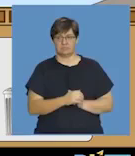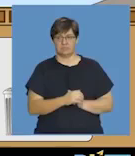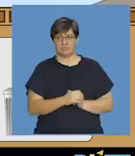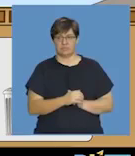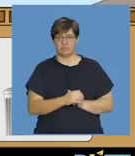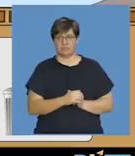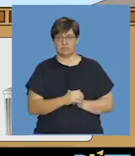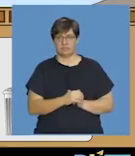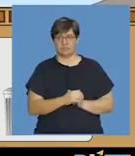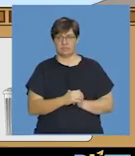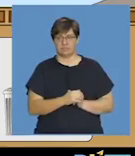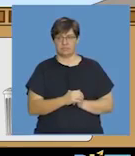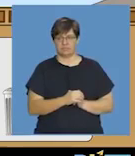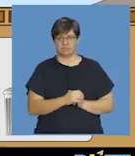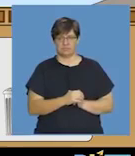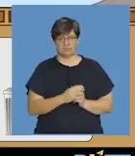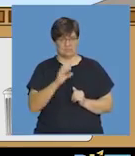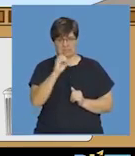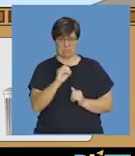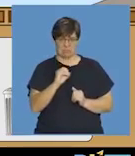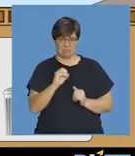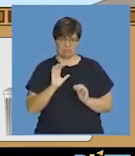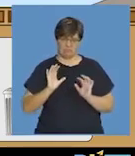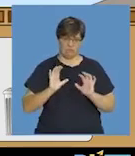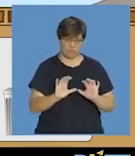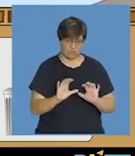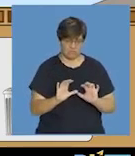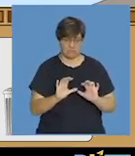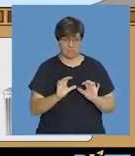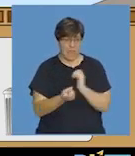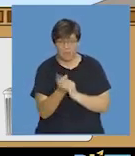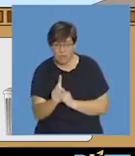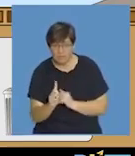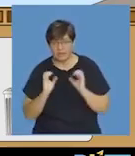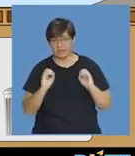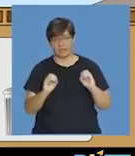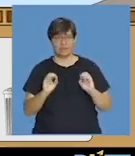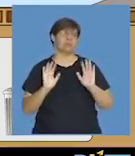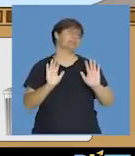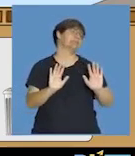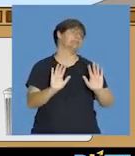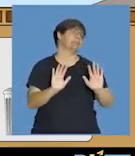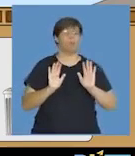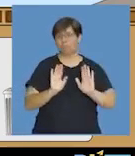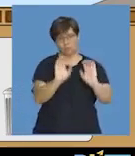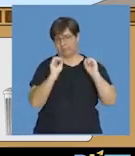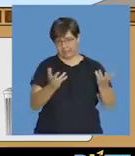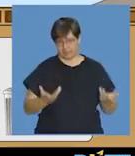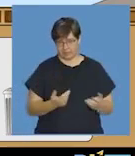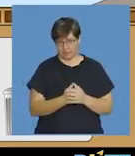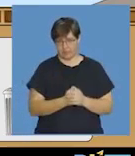apply force. It's not in fact, it's zero. Nothing's happening. He's not pushing, he's just standing there.